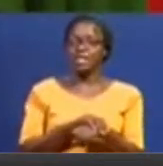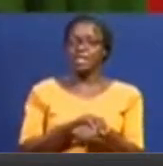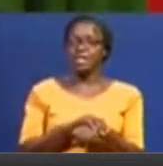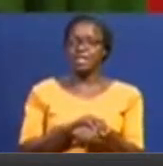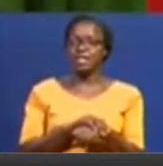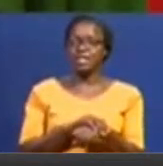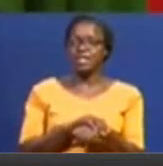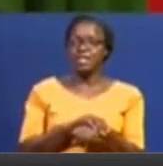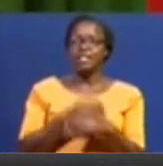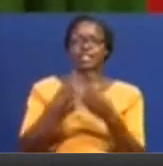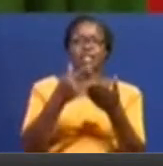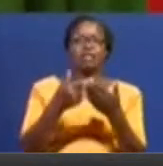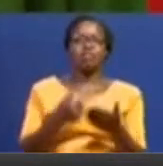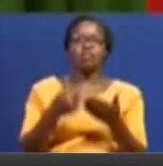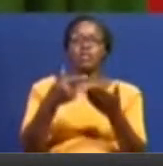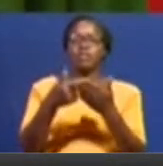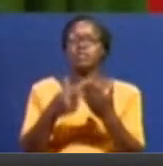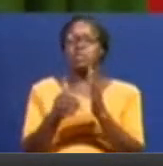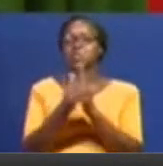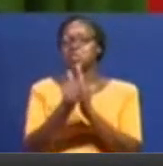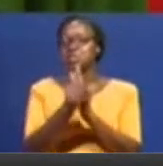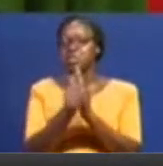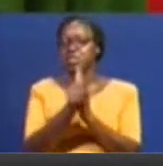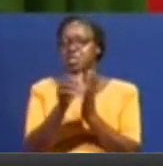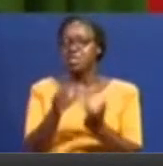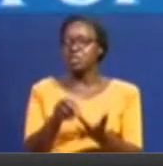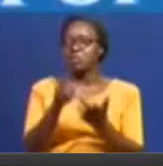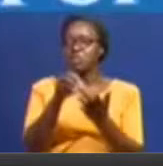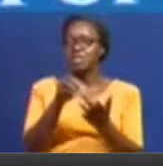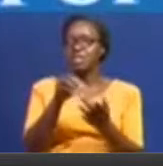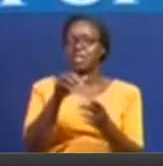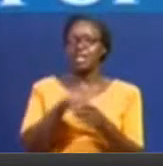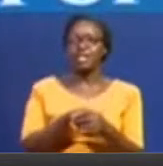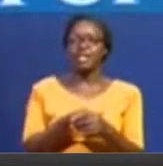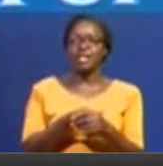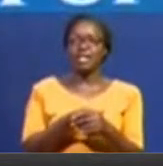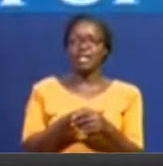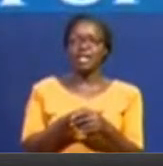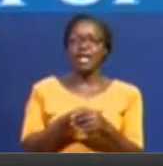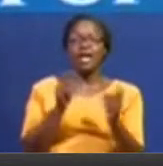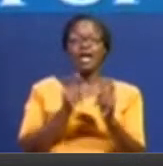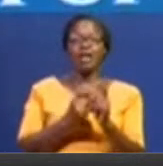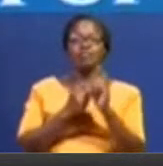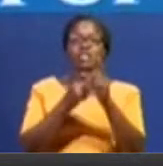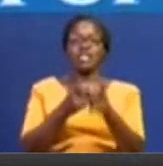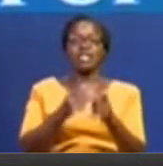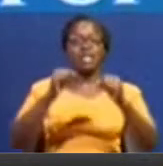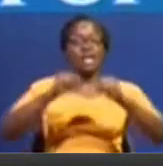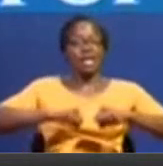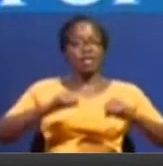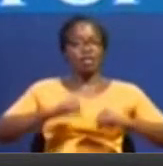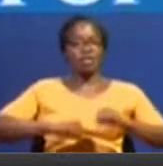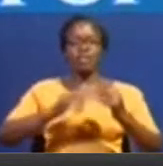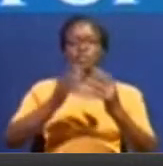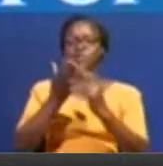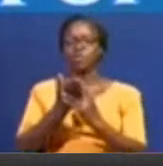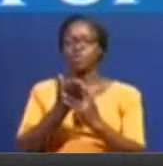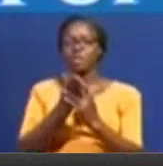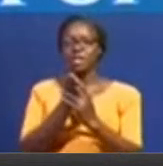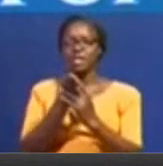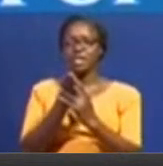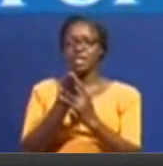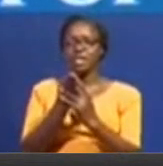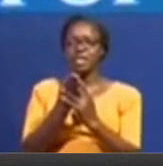some negotiating skills, especially in terms of having grant agreements between